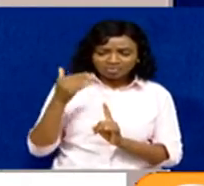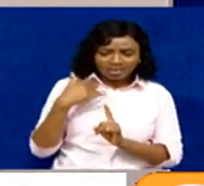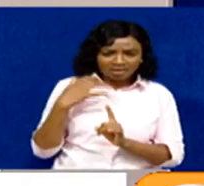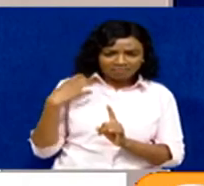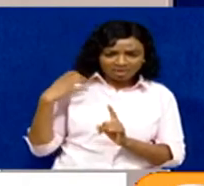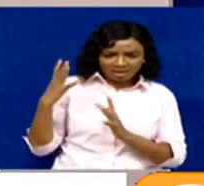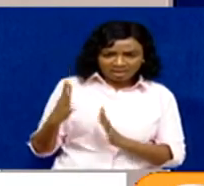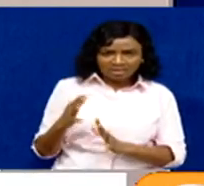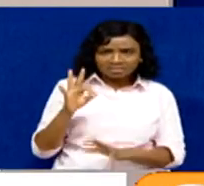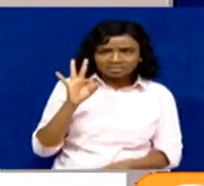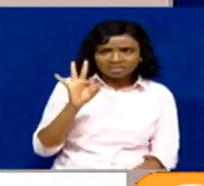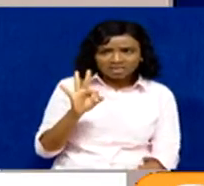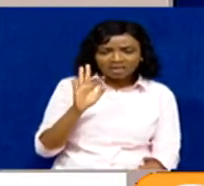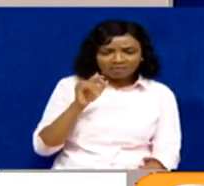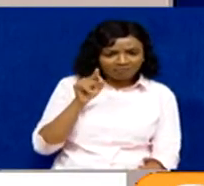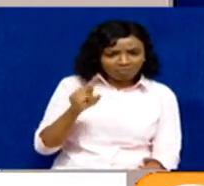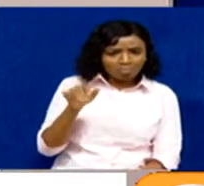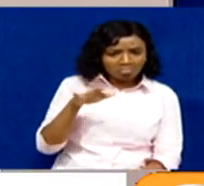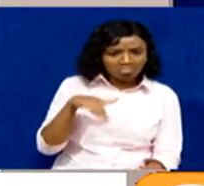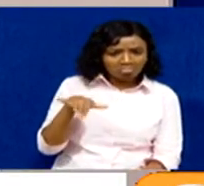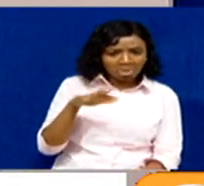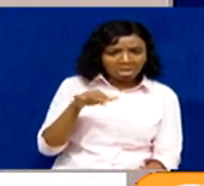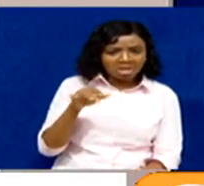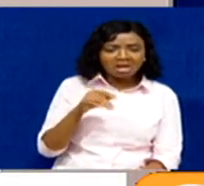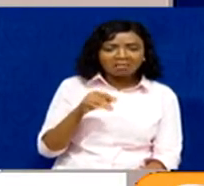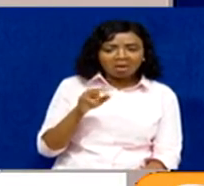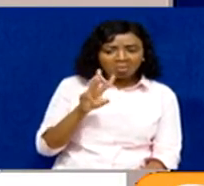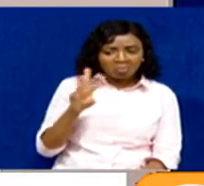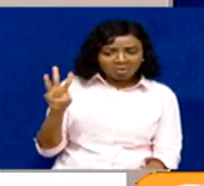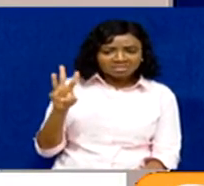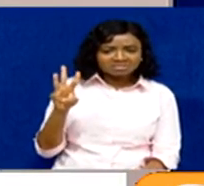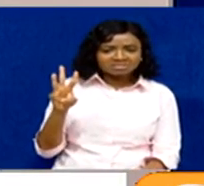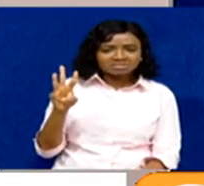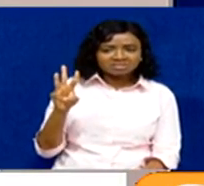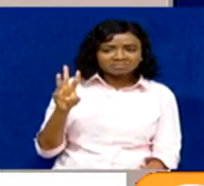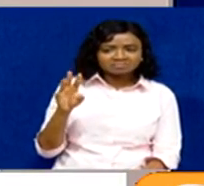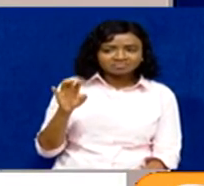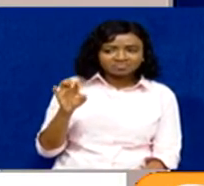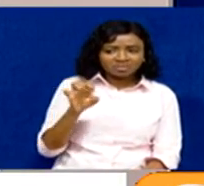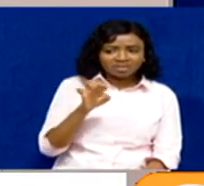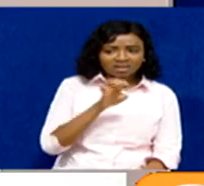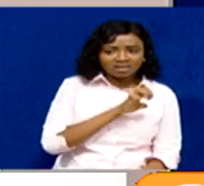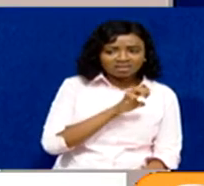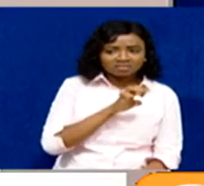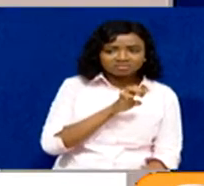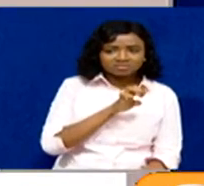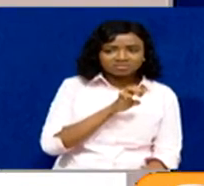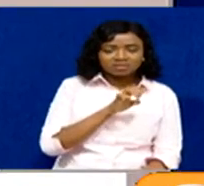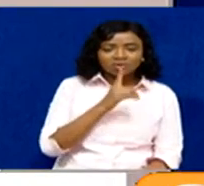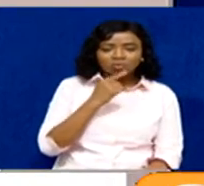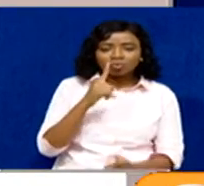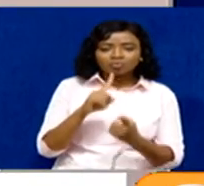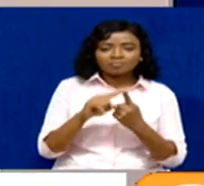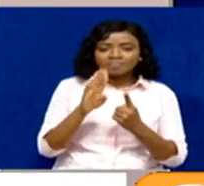There are actually three candidates from Kibwezi, Kibwezi West and East. That is Bob Kisula,